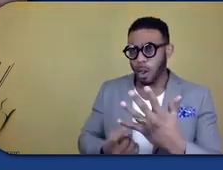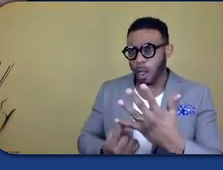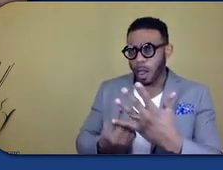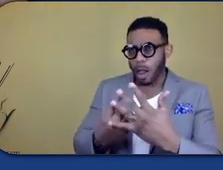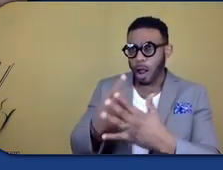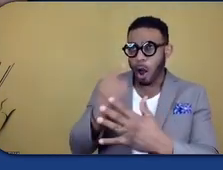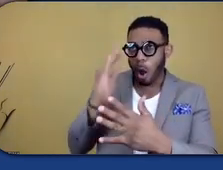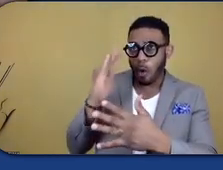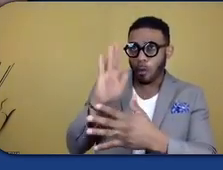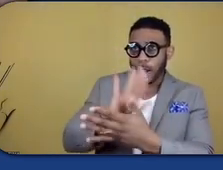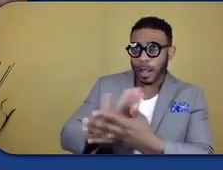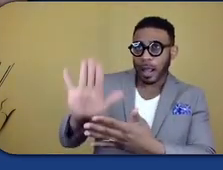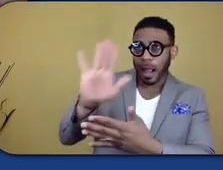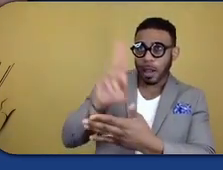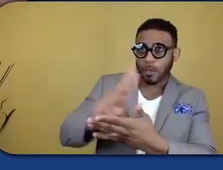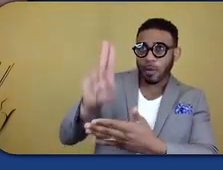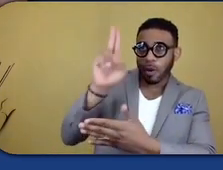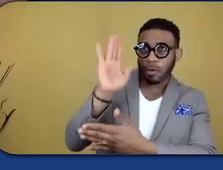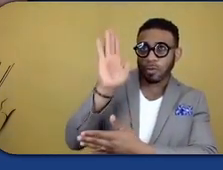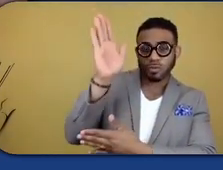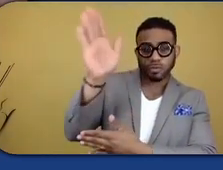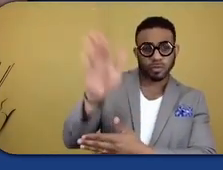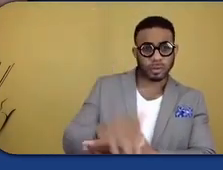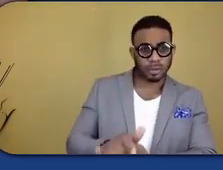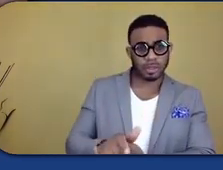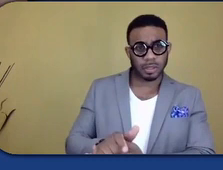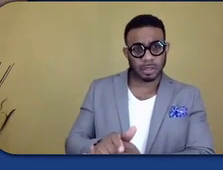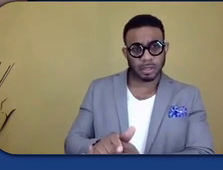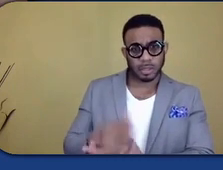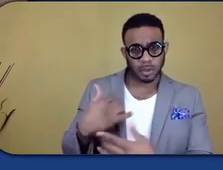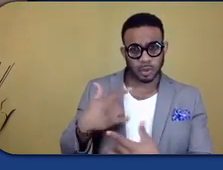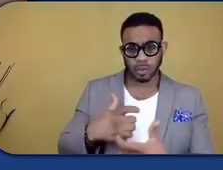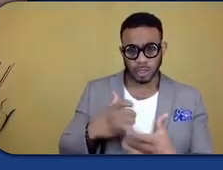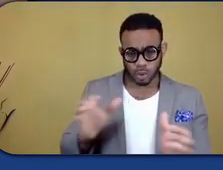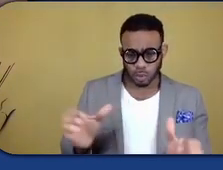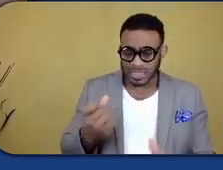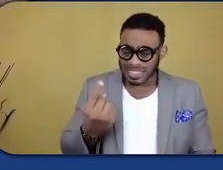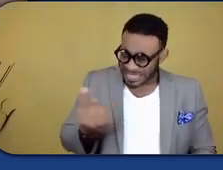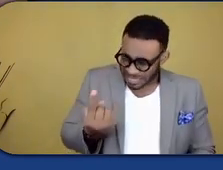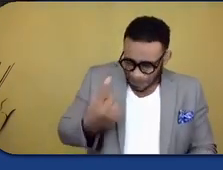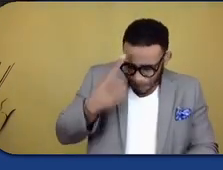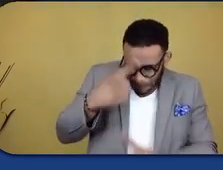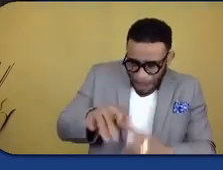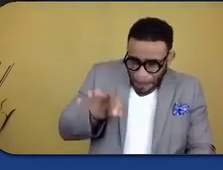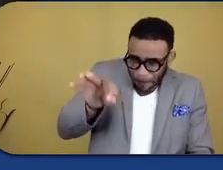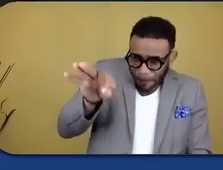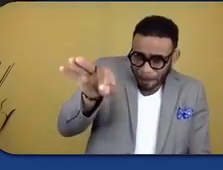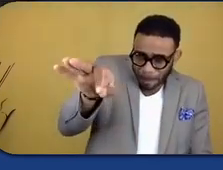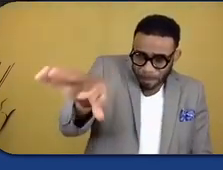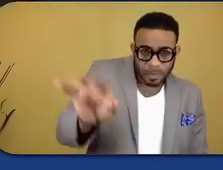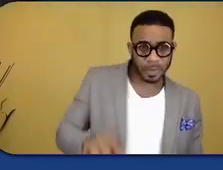like, thank God, we are doing something.